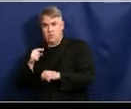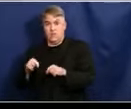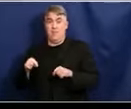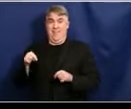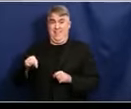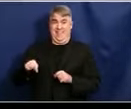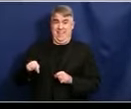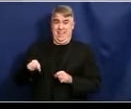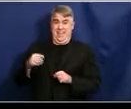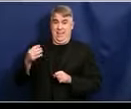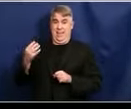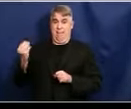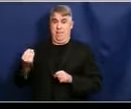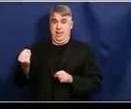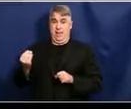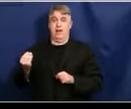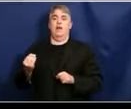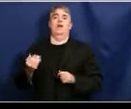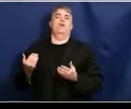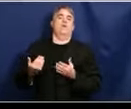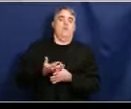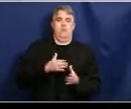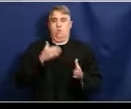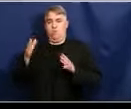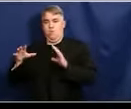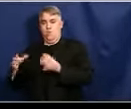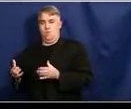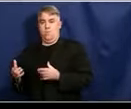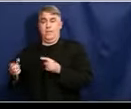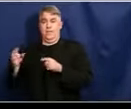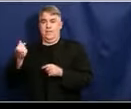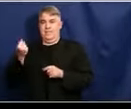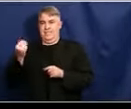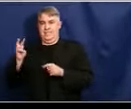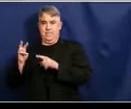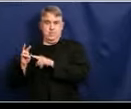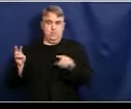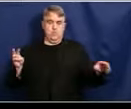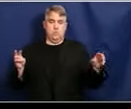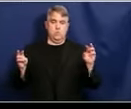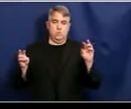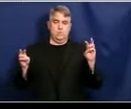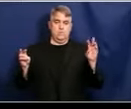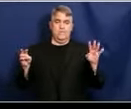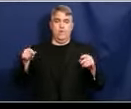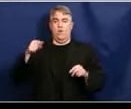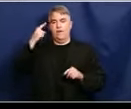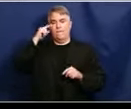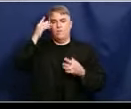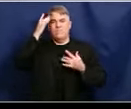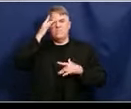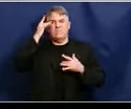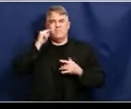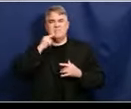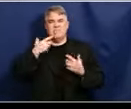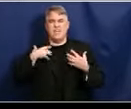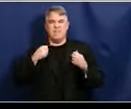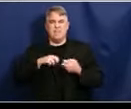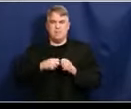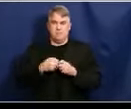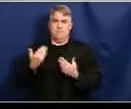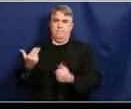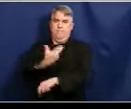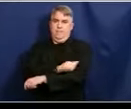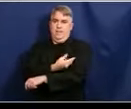age, 16 rather, to 74 high-risk populations. Moving to the next slide, these are